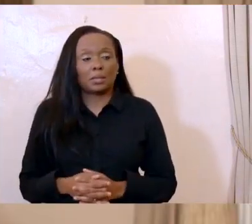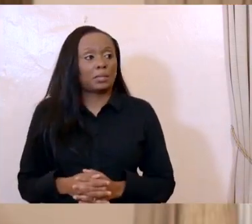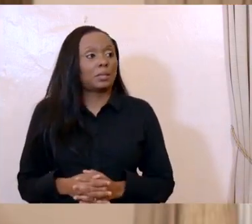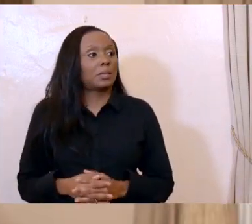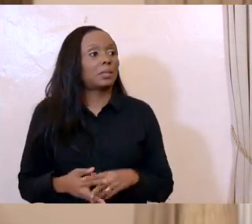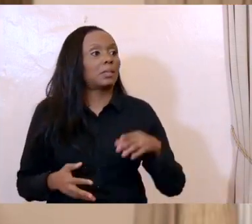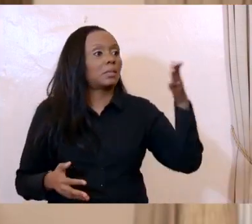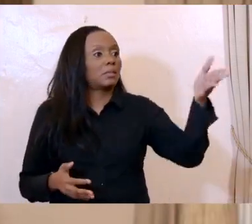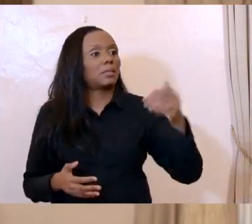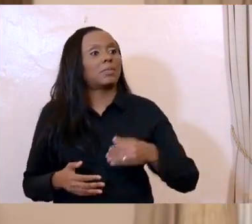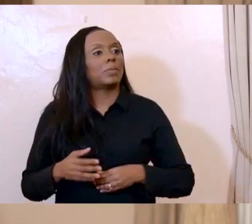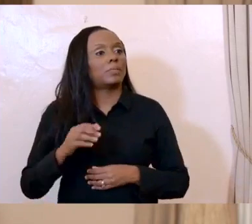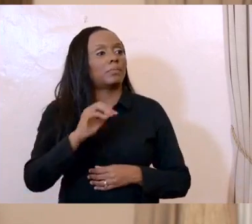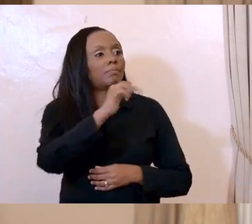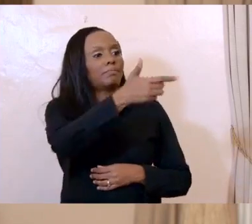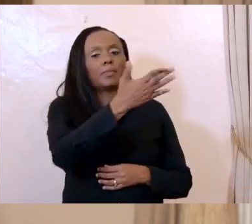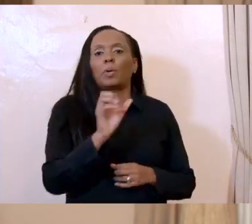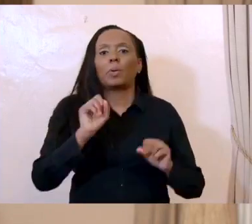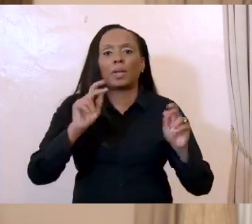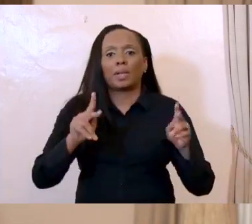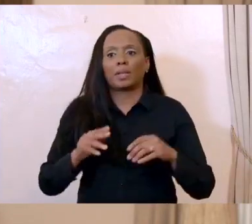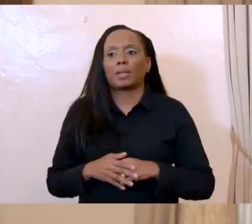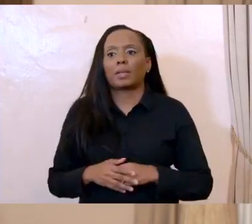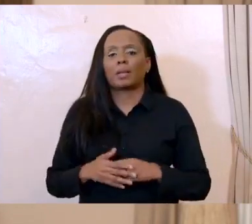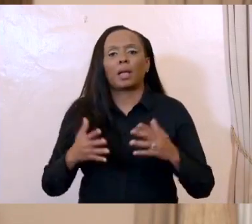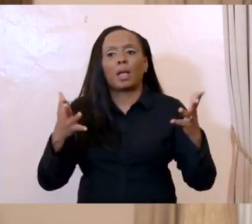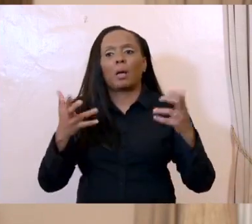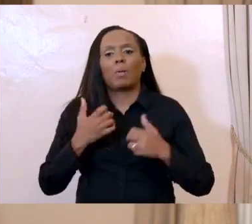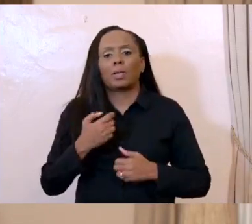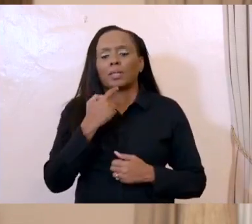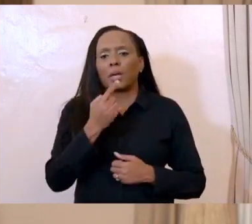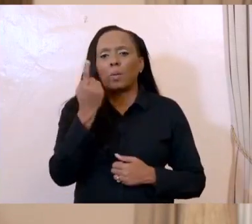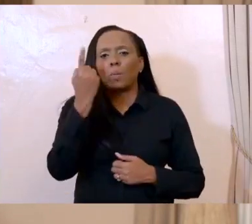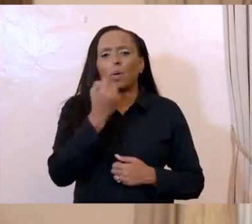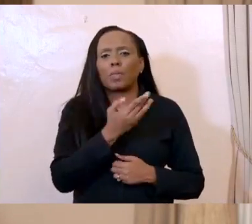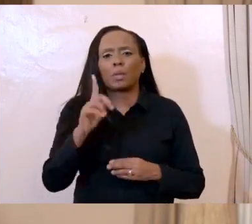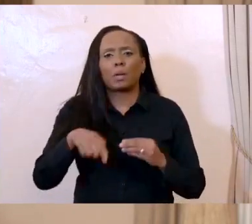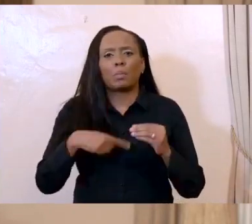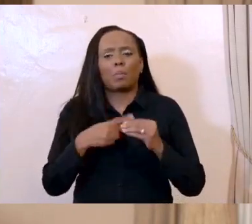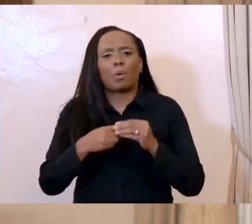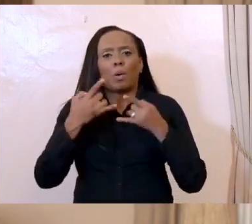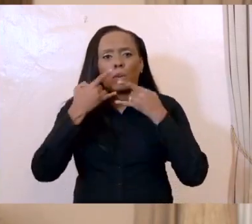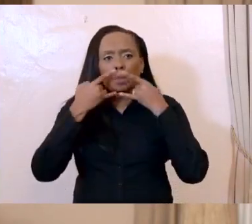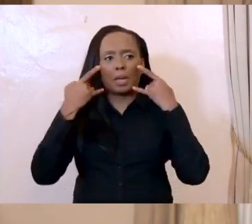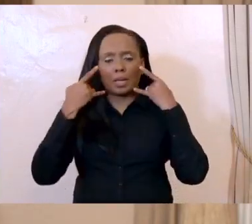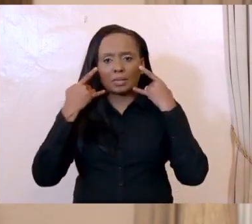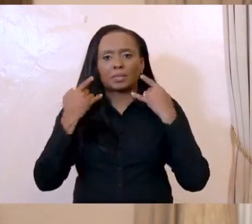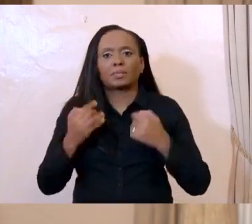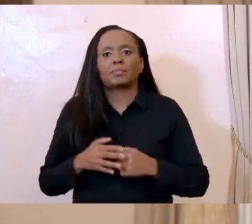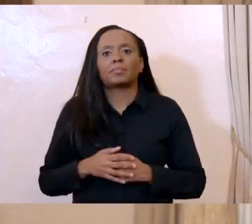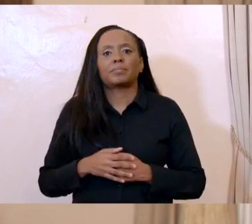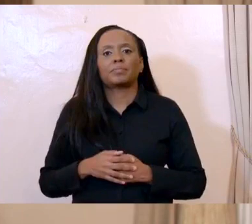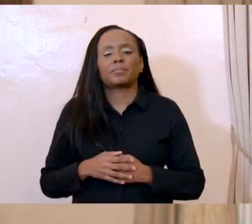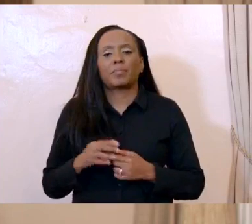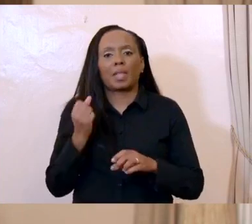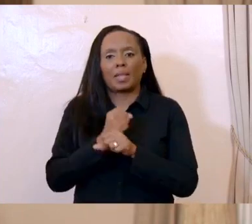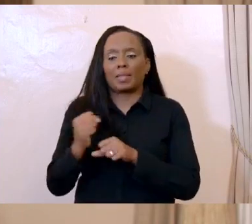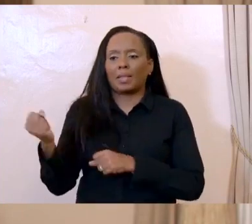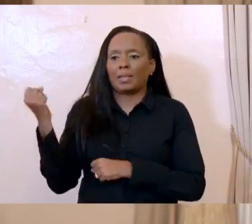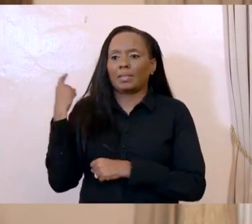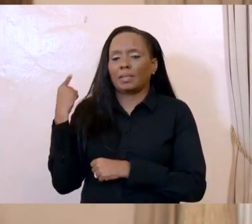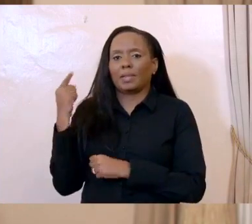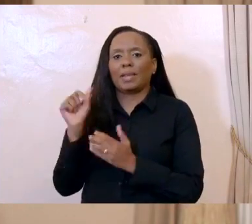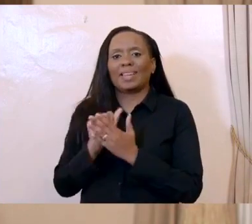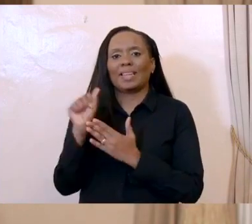Thank you, Ian, for your question. I just wanted to say a word about masks and the government policy overall. From April of 2020,